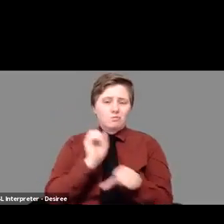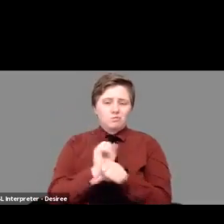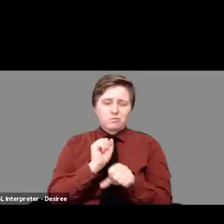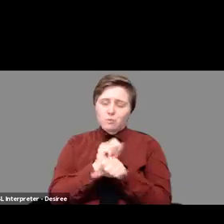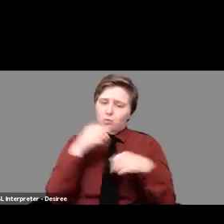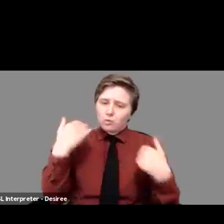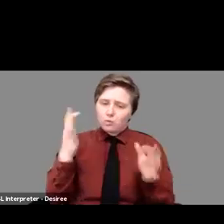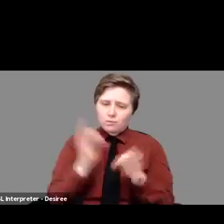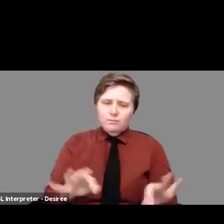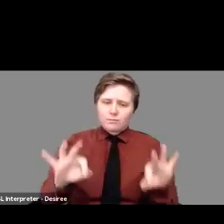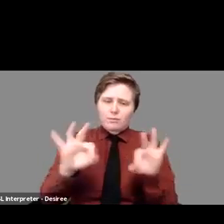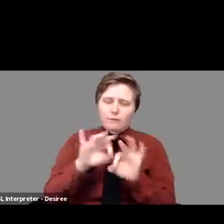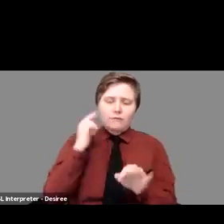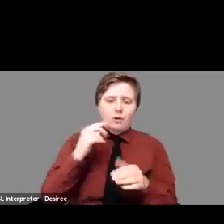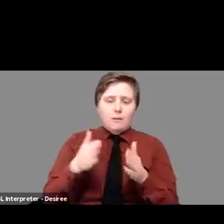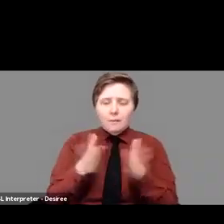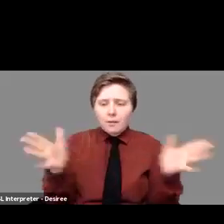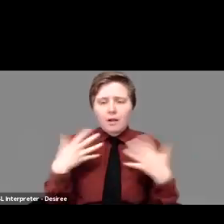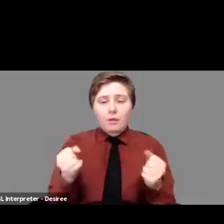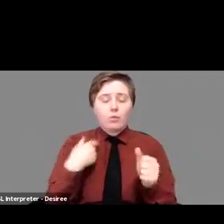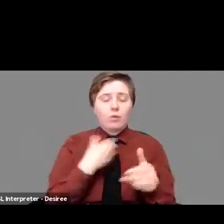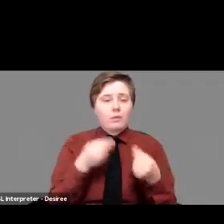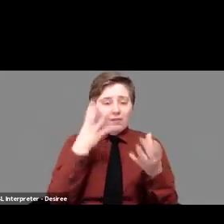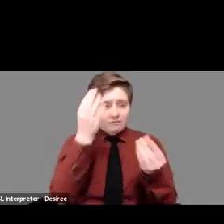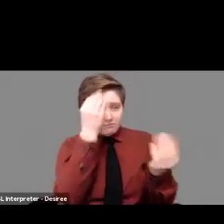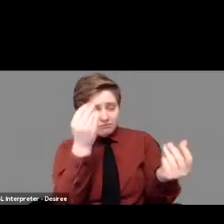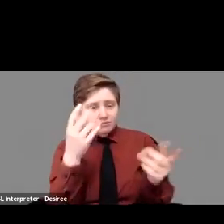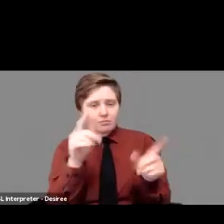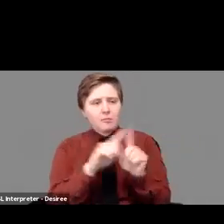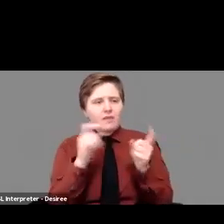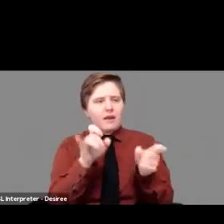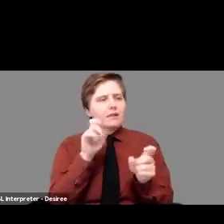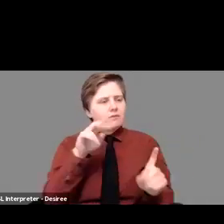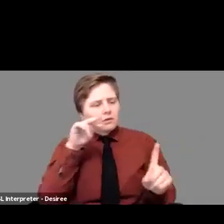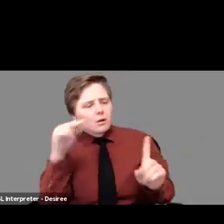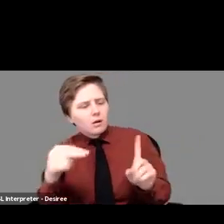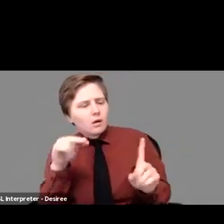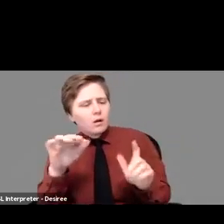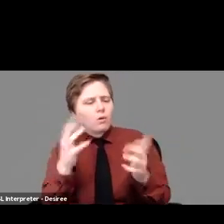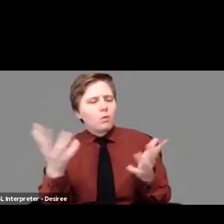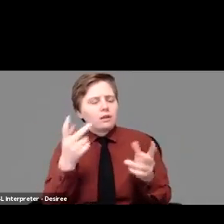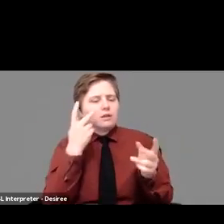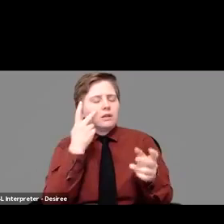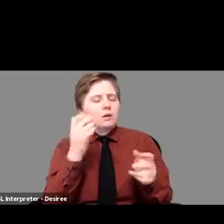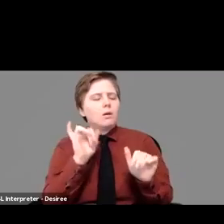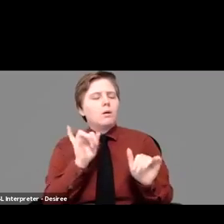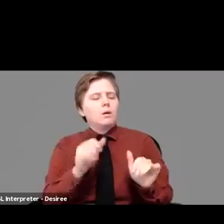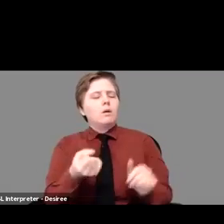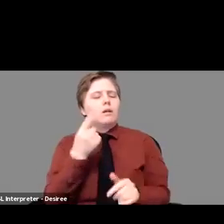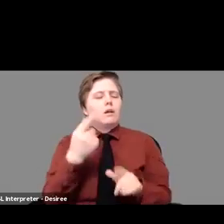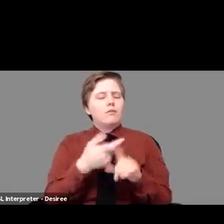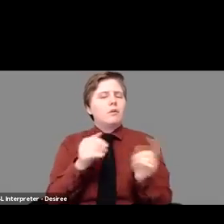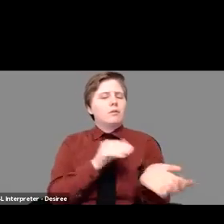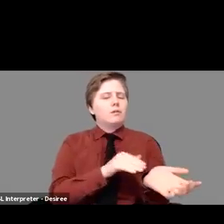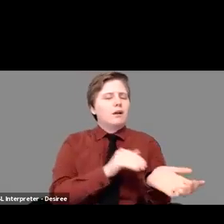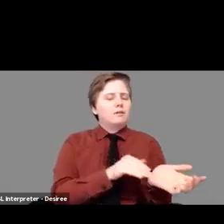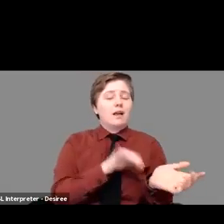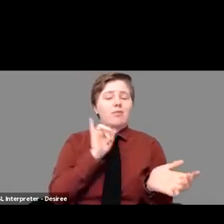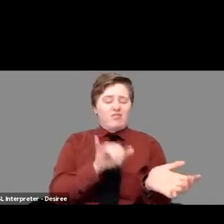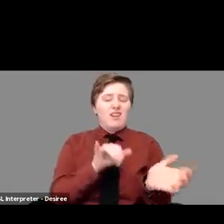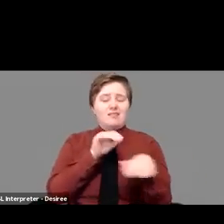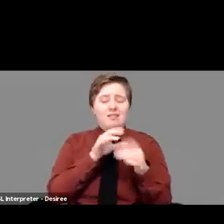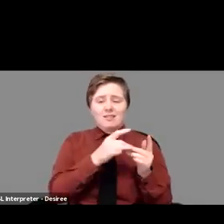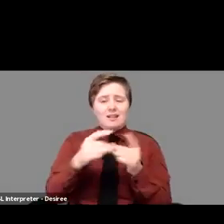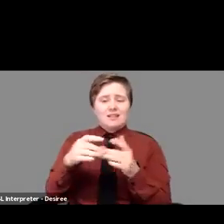public health. We provide data that then creates insights for clinicians. And it's really those insights that dictate action by